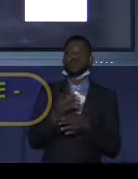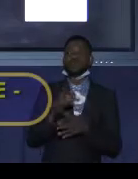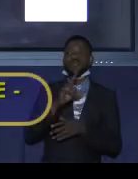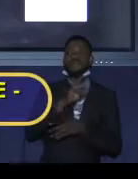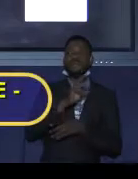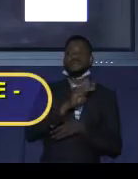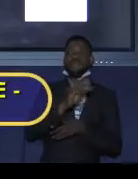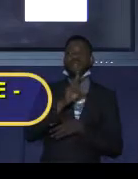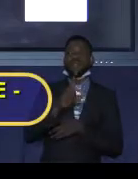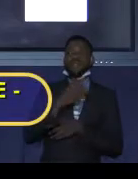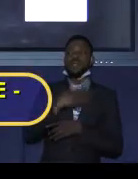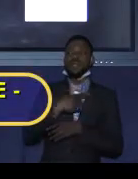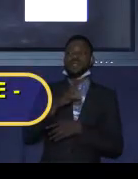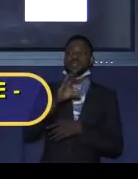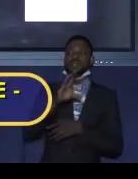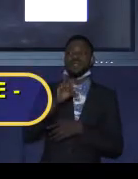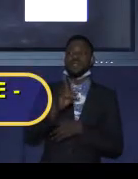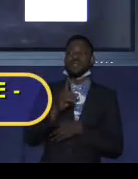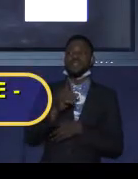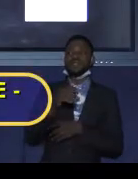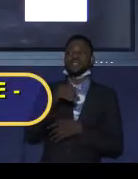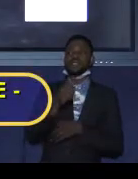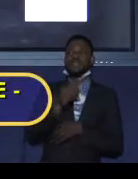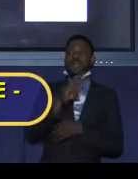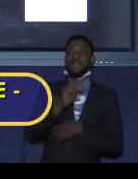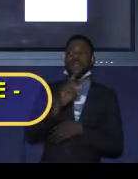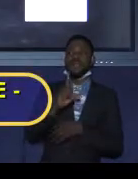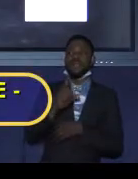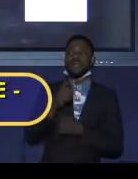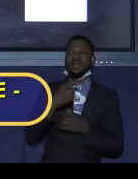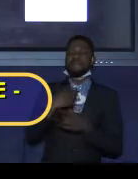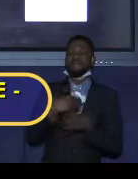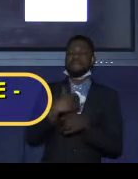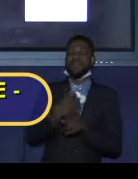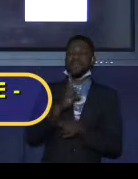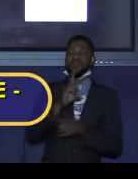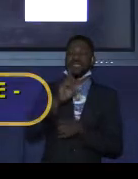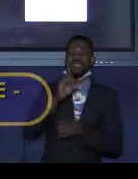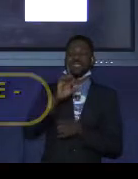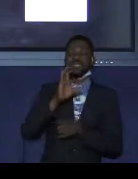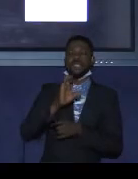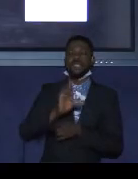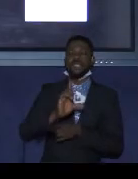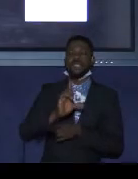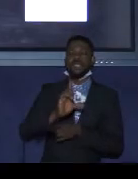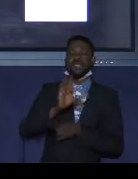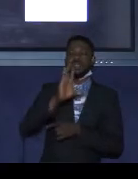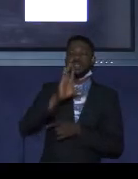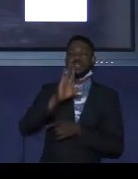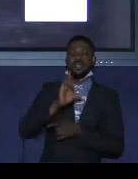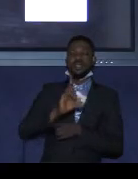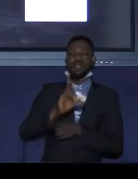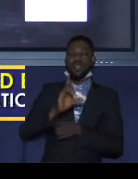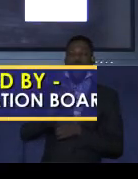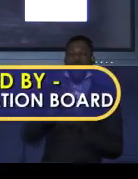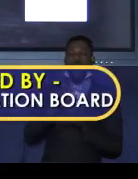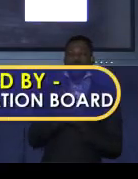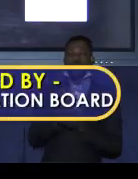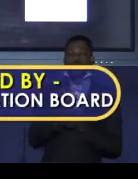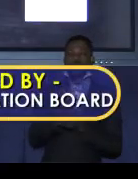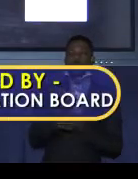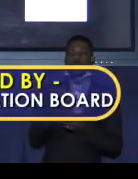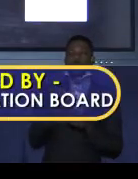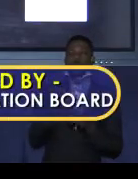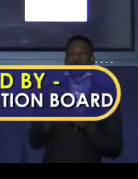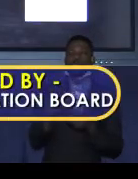the milliliters and the centiliter is 10. 10 milliliters make 1 centiliter.